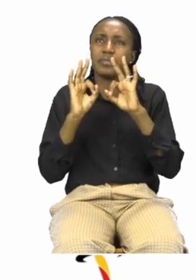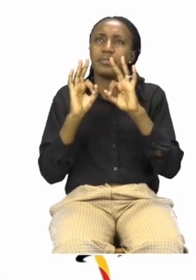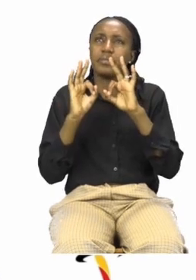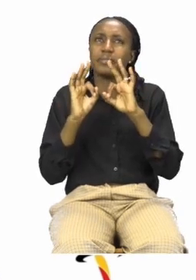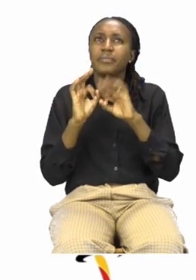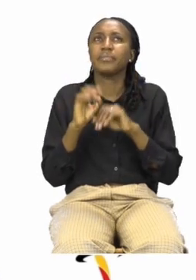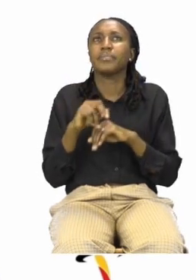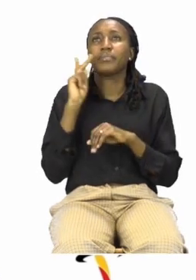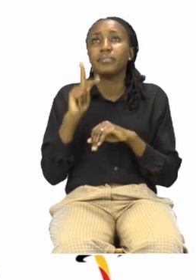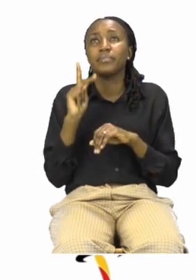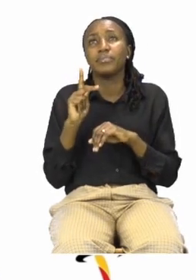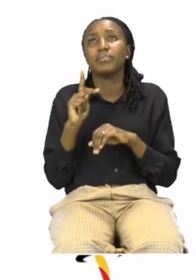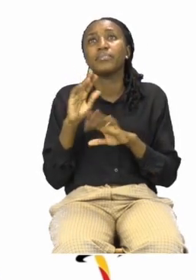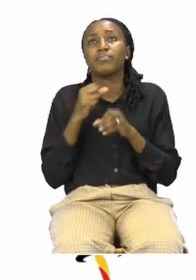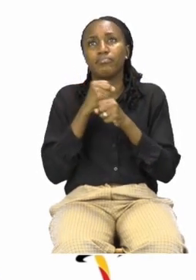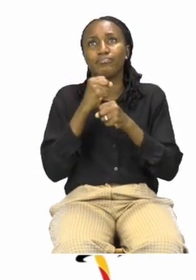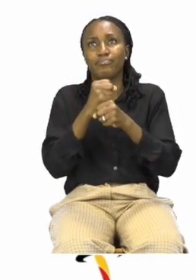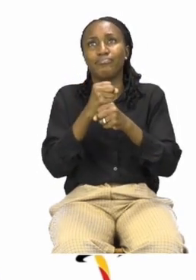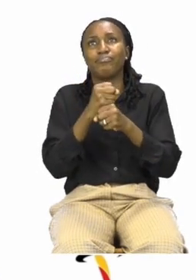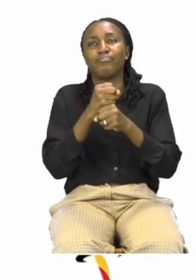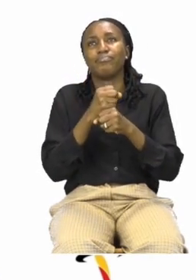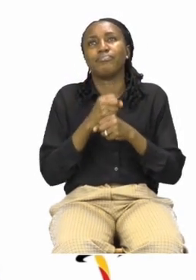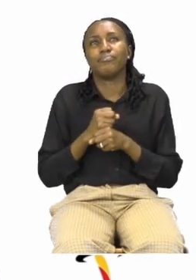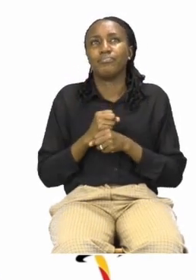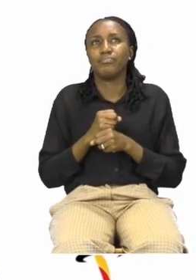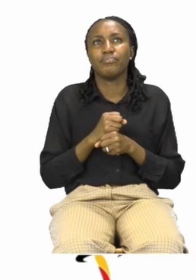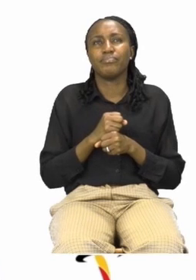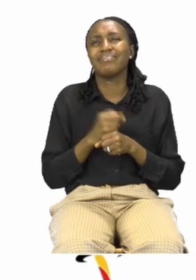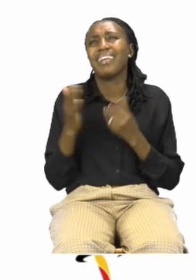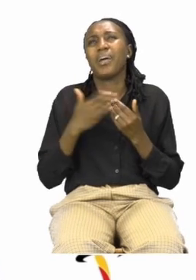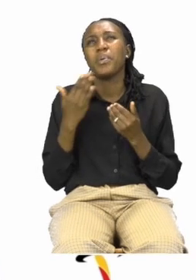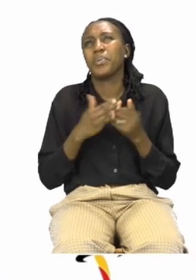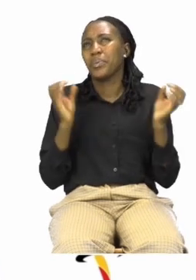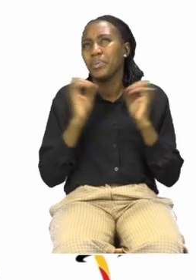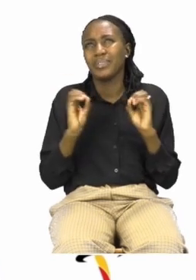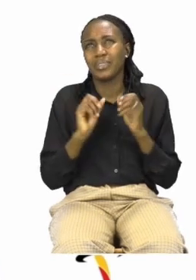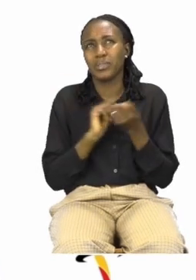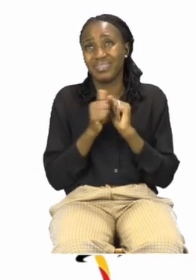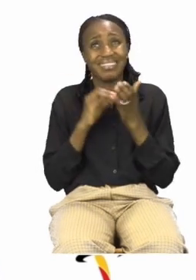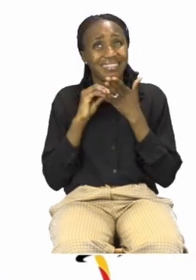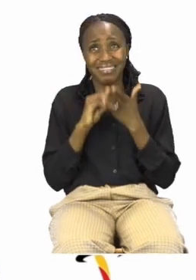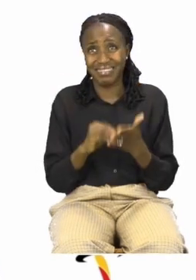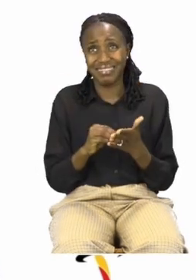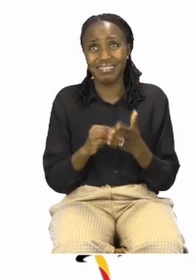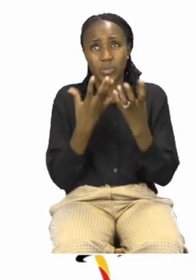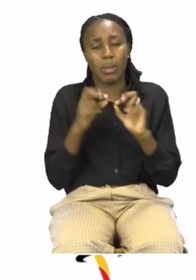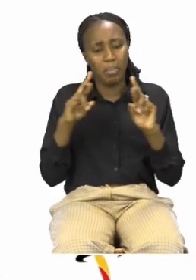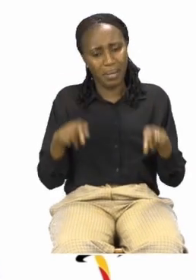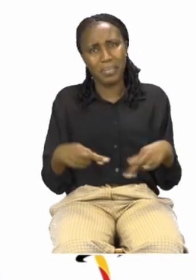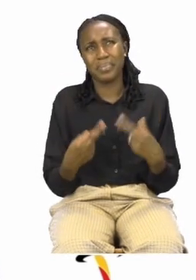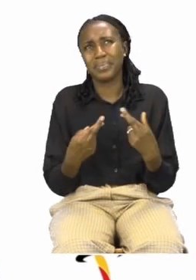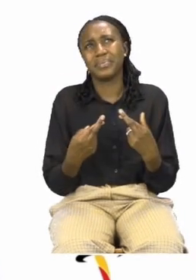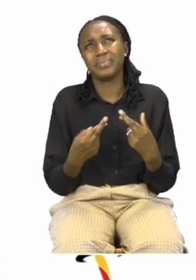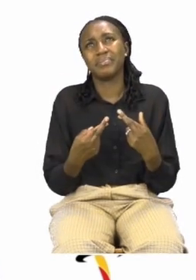about self-sustainability and reliance. It's not so easy. In sport, it's quite expensive. You need resources. As much as we